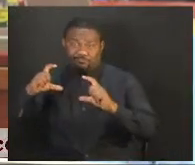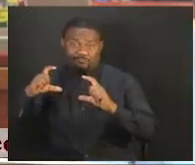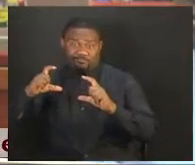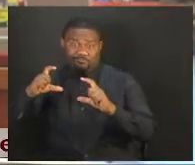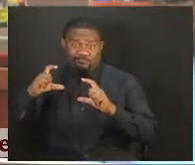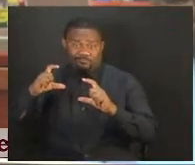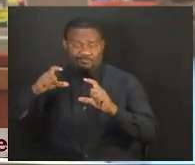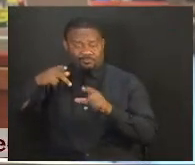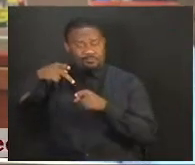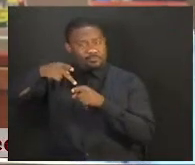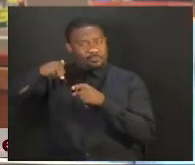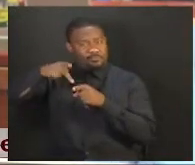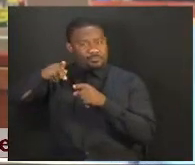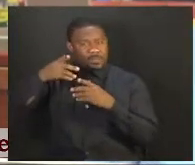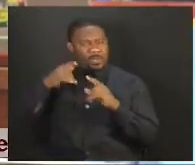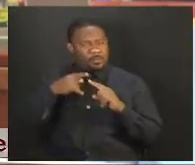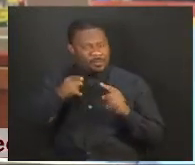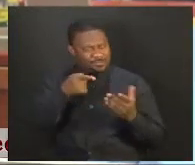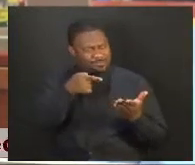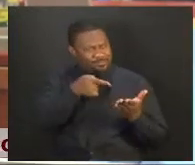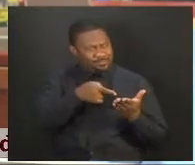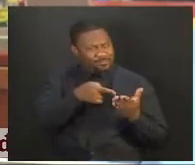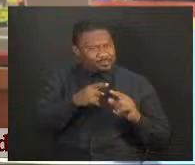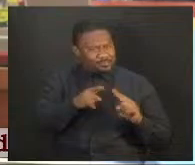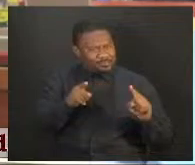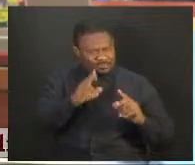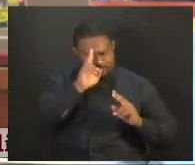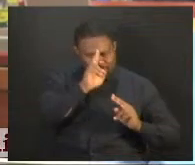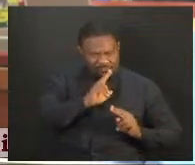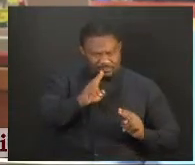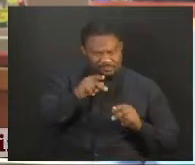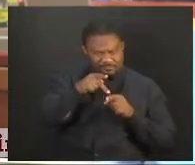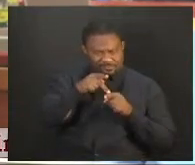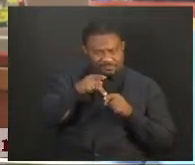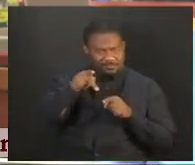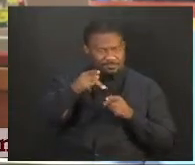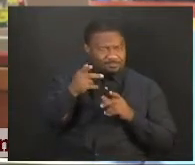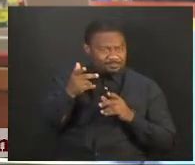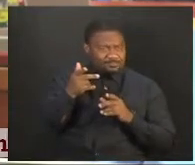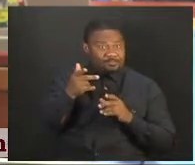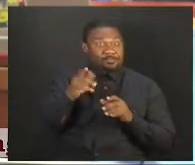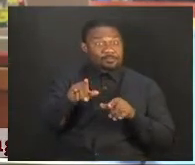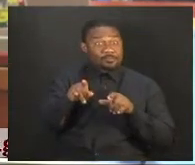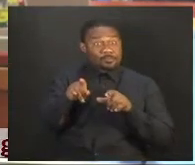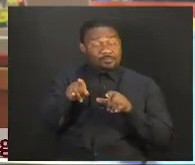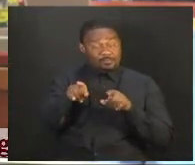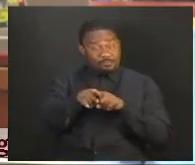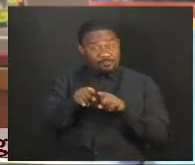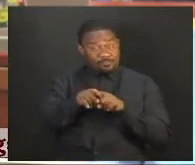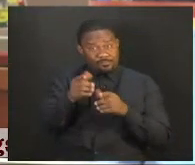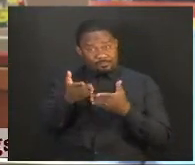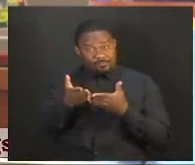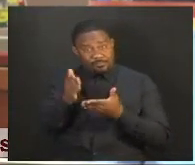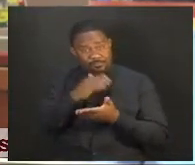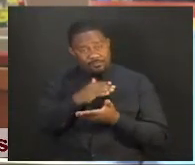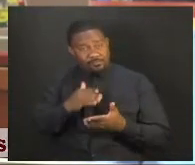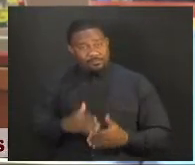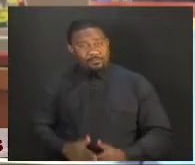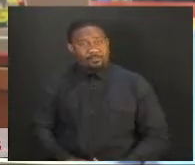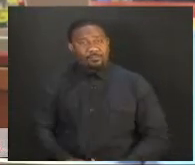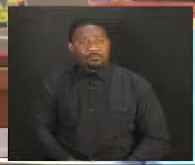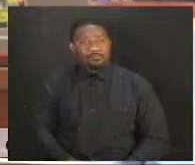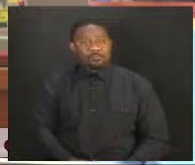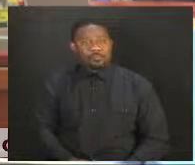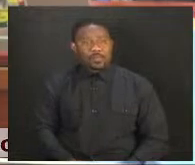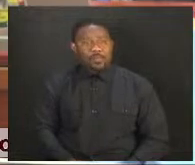the arrangement is different, Honorable Professor. And I see that again on page,